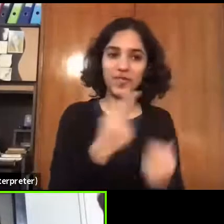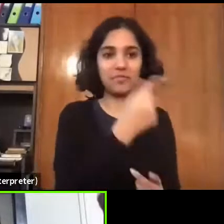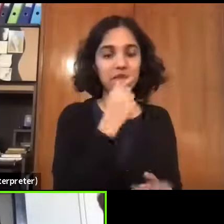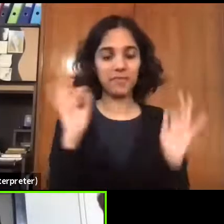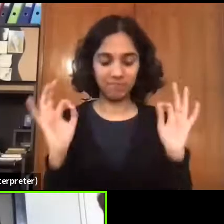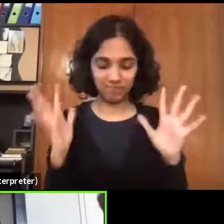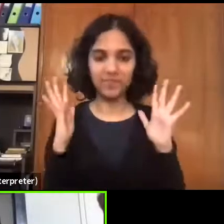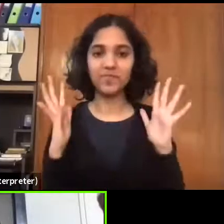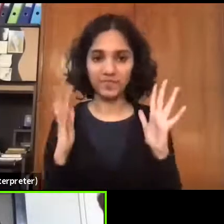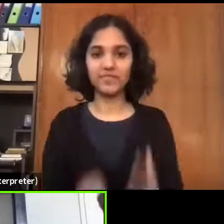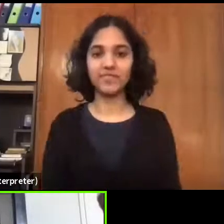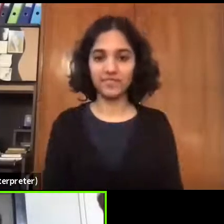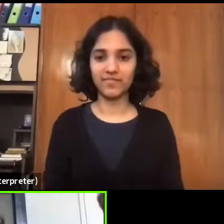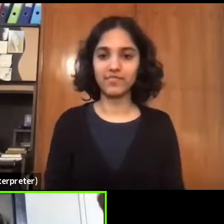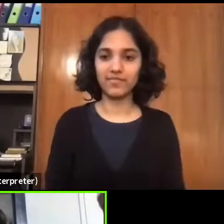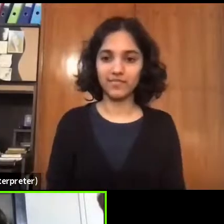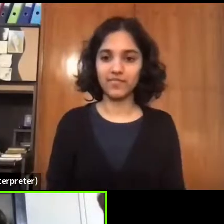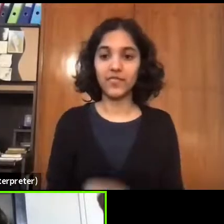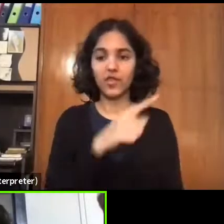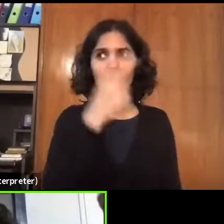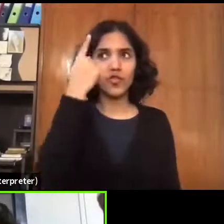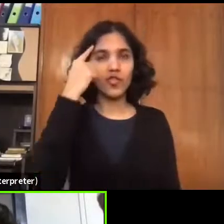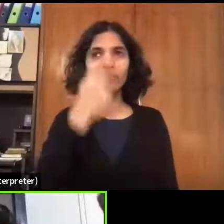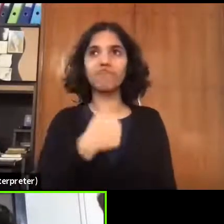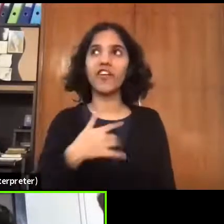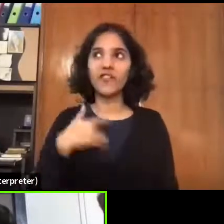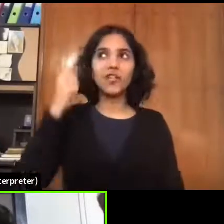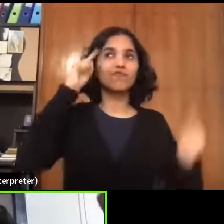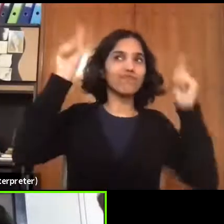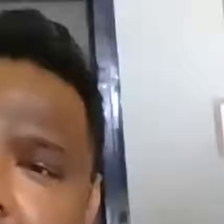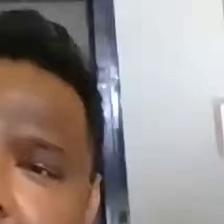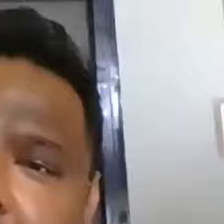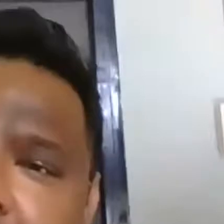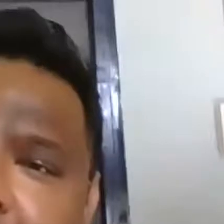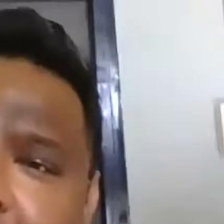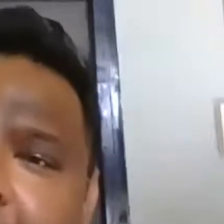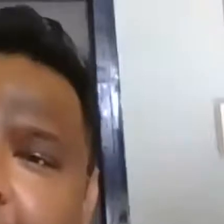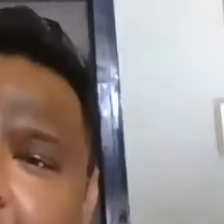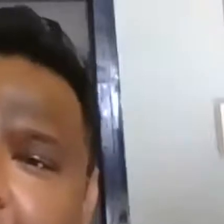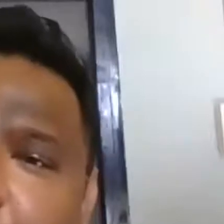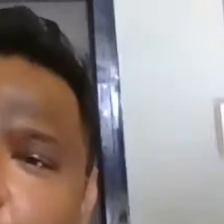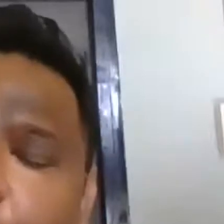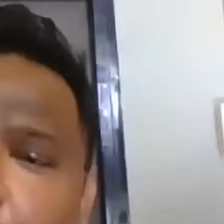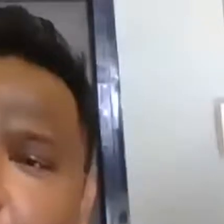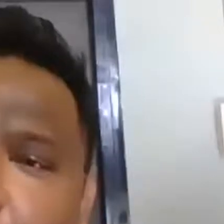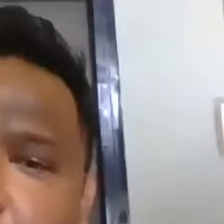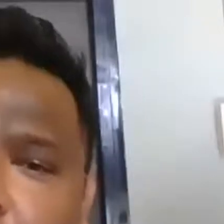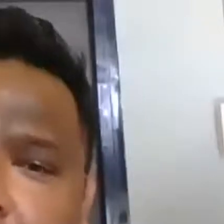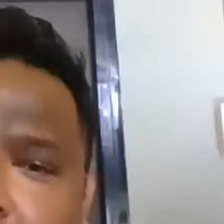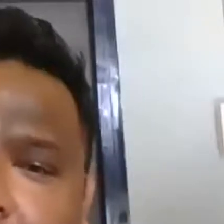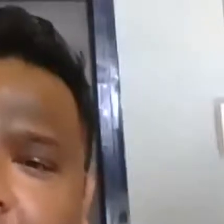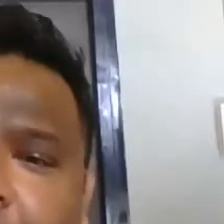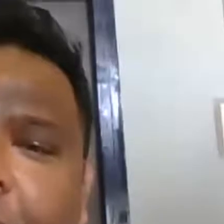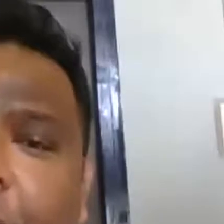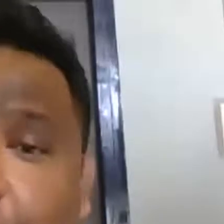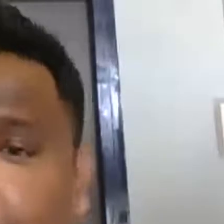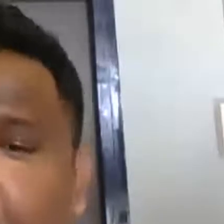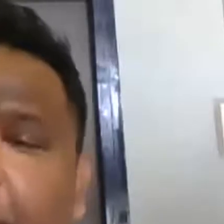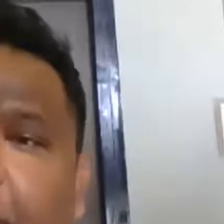think very thought-provoking session that you had. I look forward